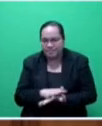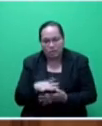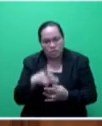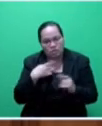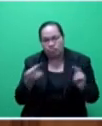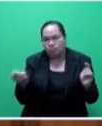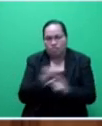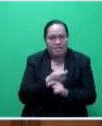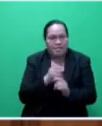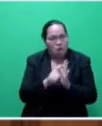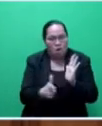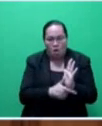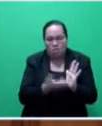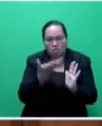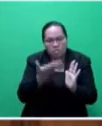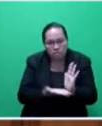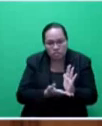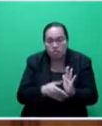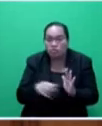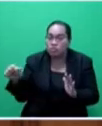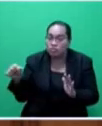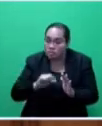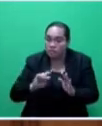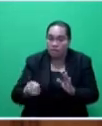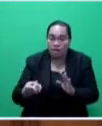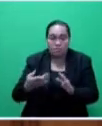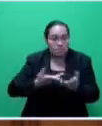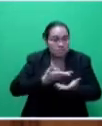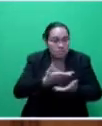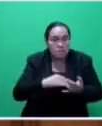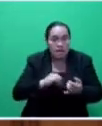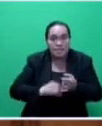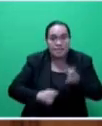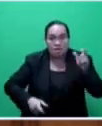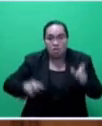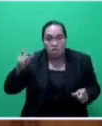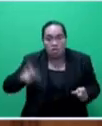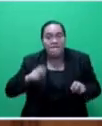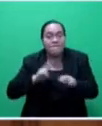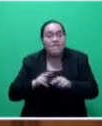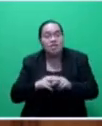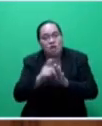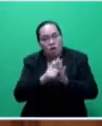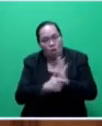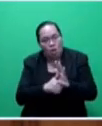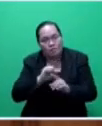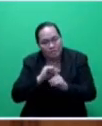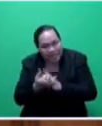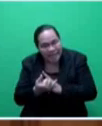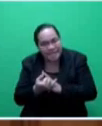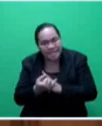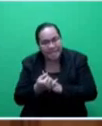this law without, of course, consulting the major stakeholder, the Fiji Law Society,